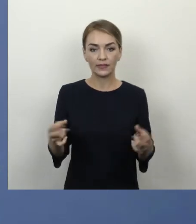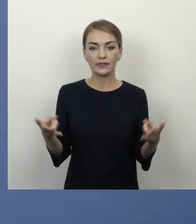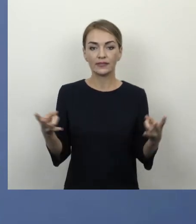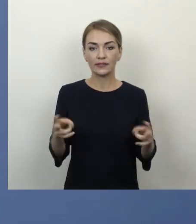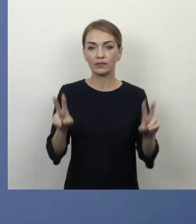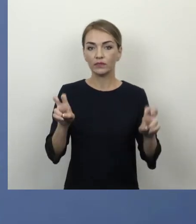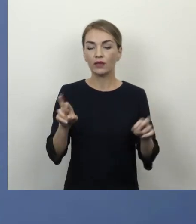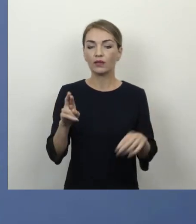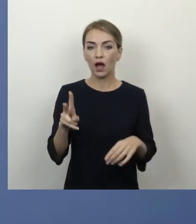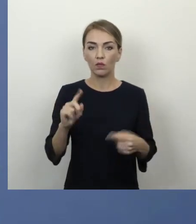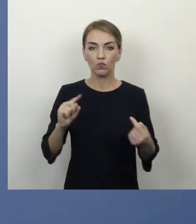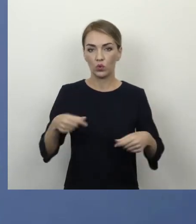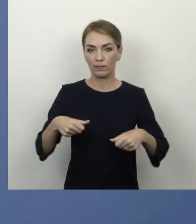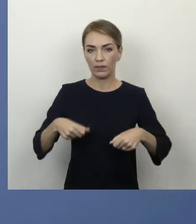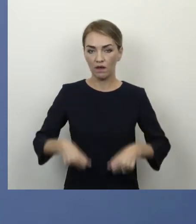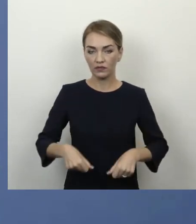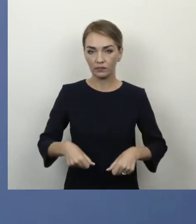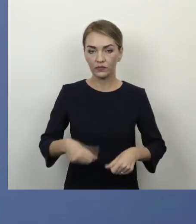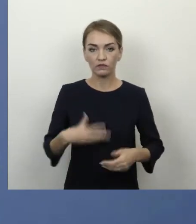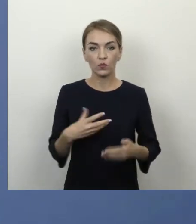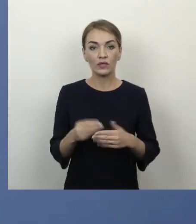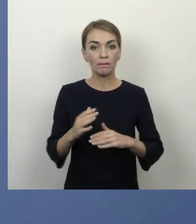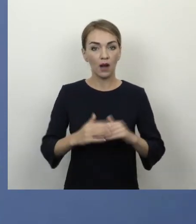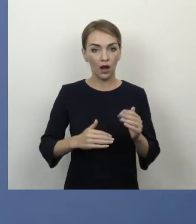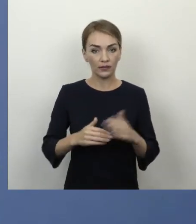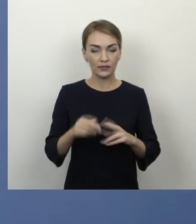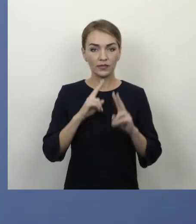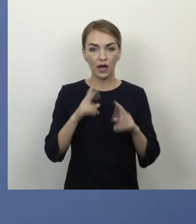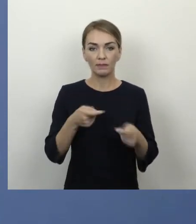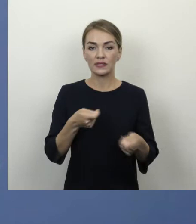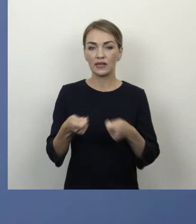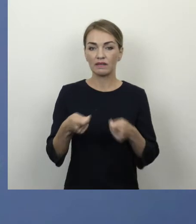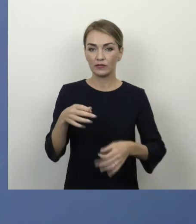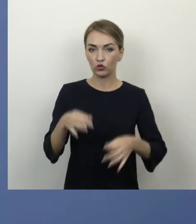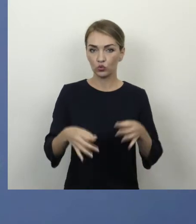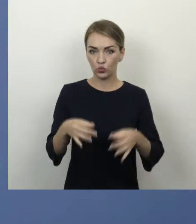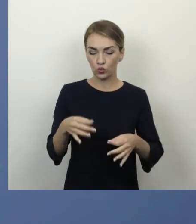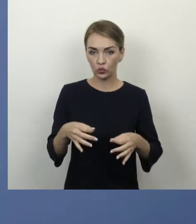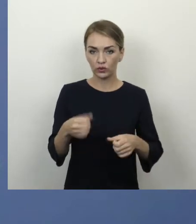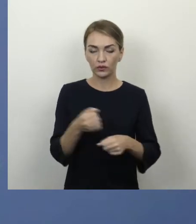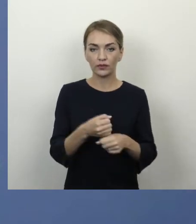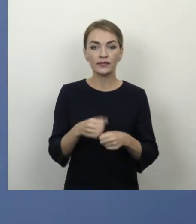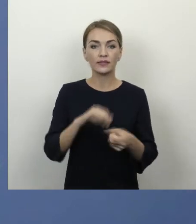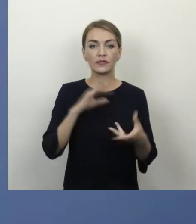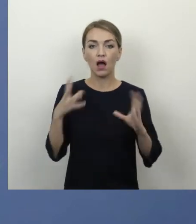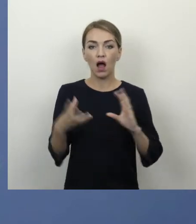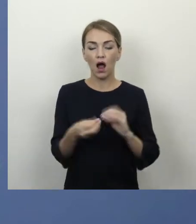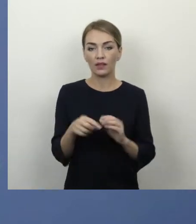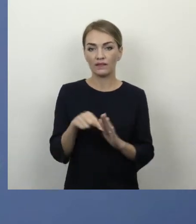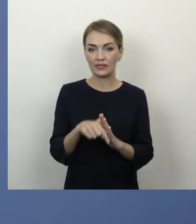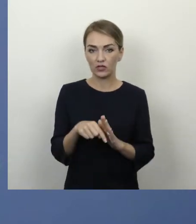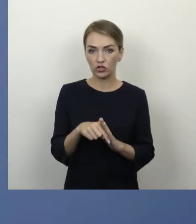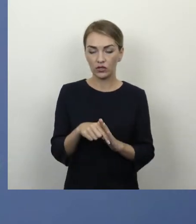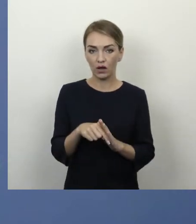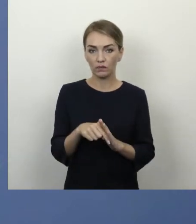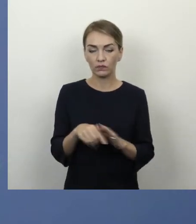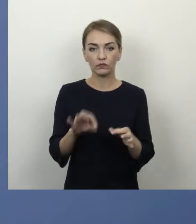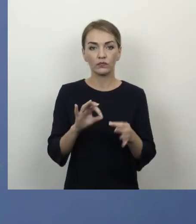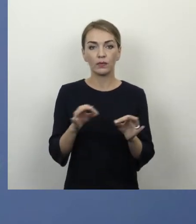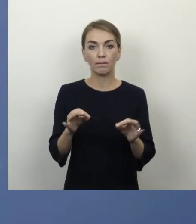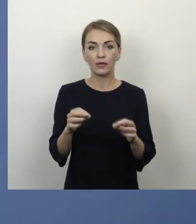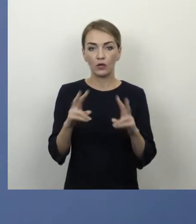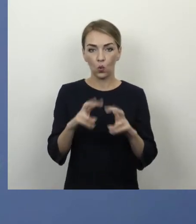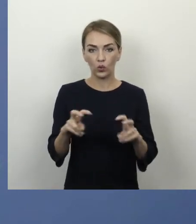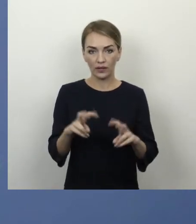by a public authority should be interpreted as unlawful. In its case law, the